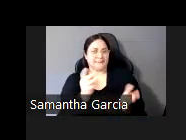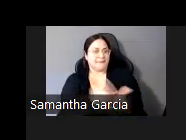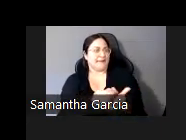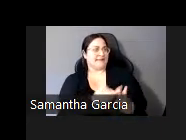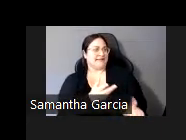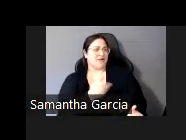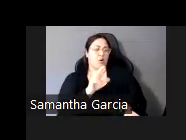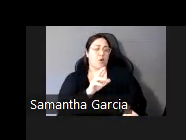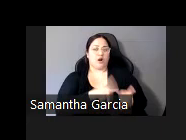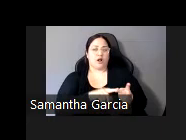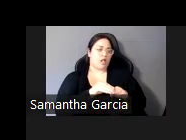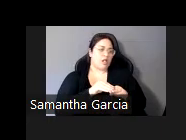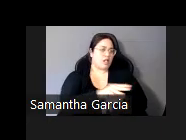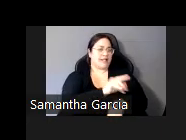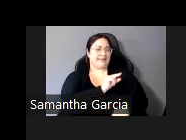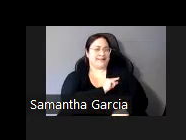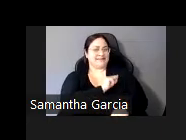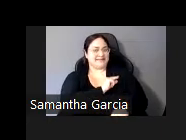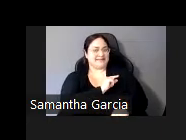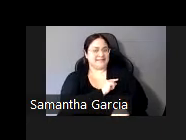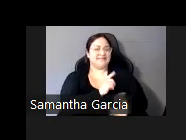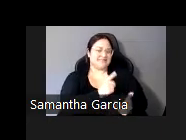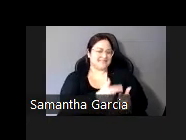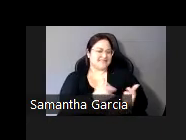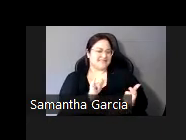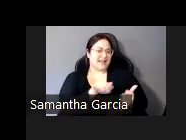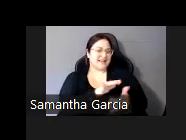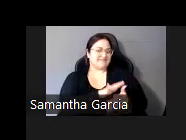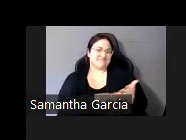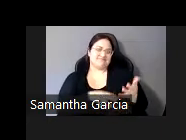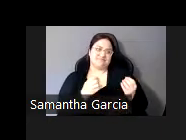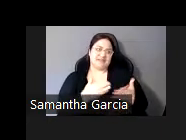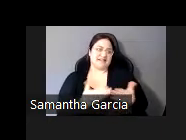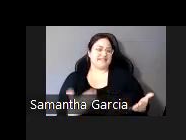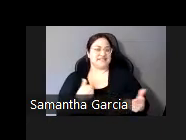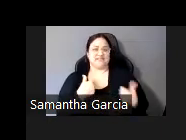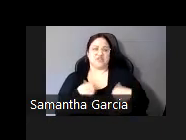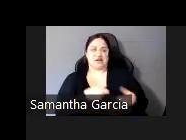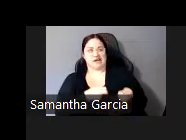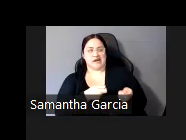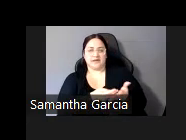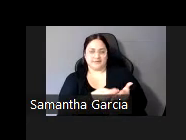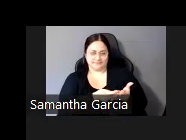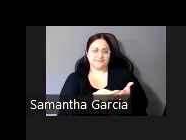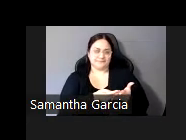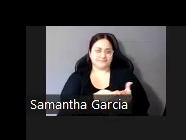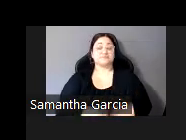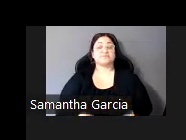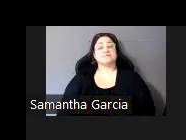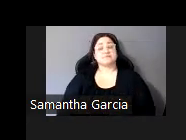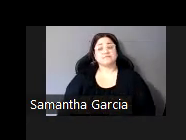them money. And then the last one, if the individual discourages you from discussing any of this situation that's going on